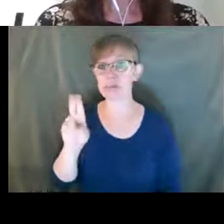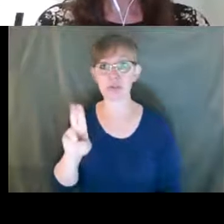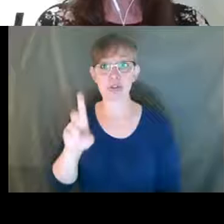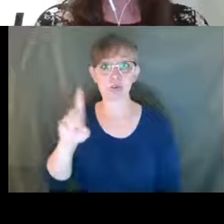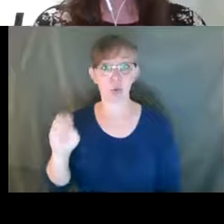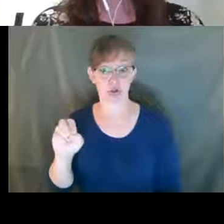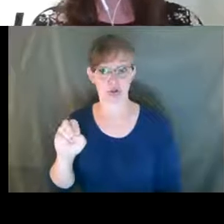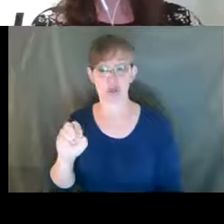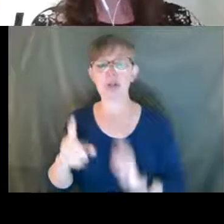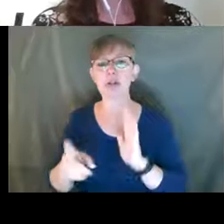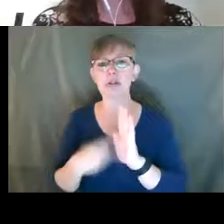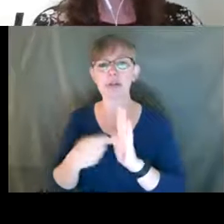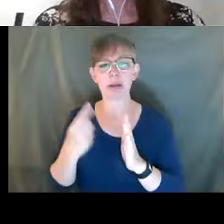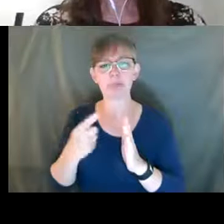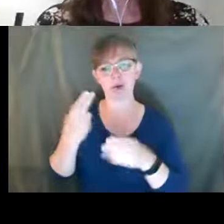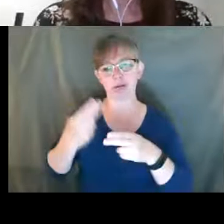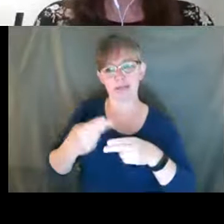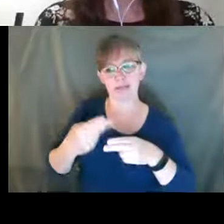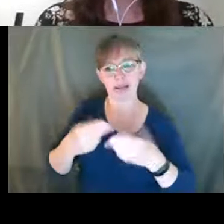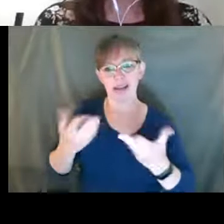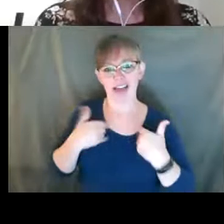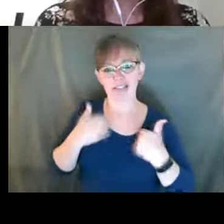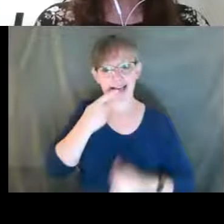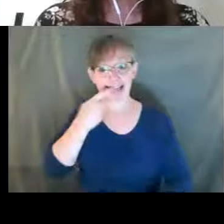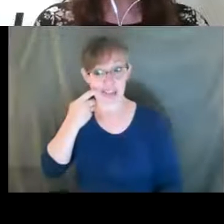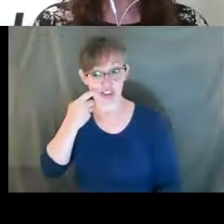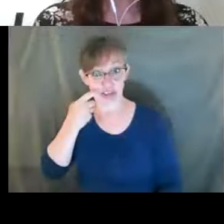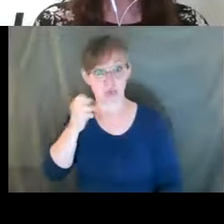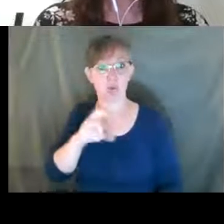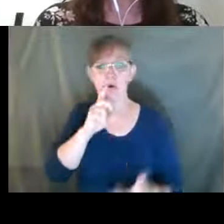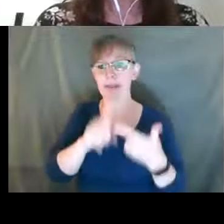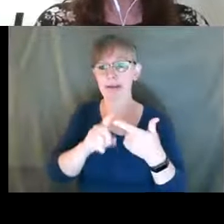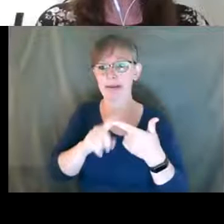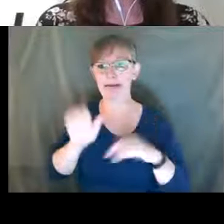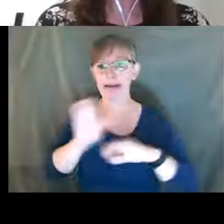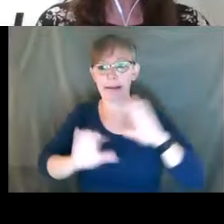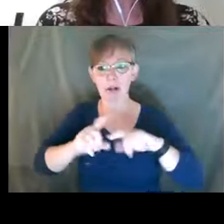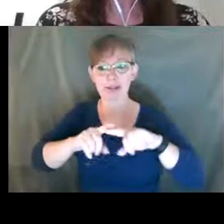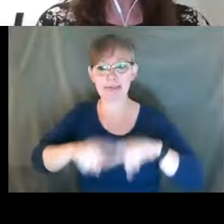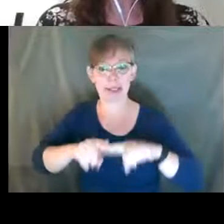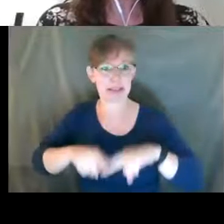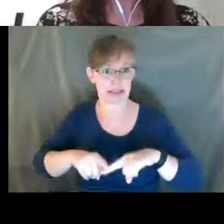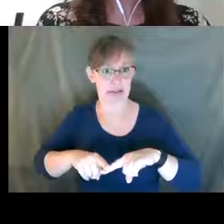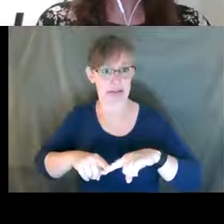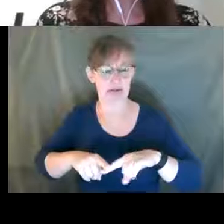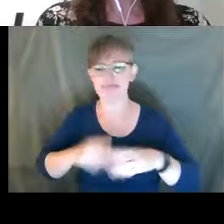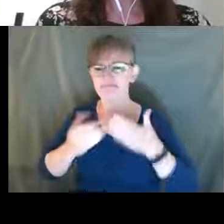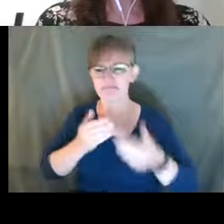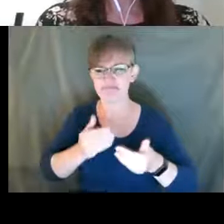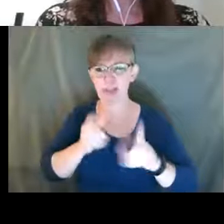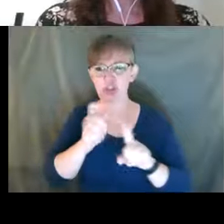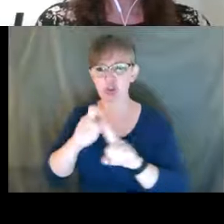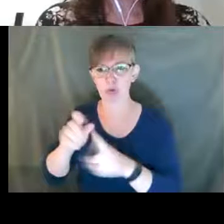sometimes referred to as having an addiction or being chemically dependent. Whatever term is used, it